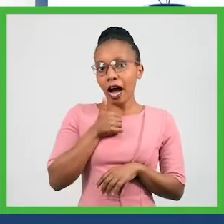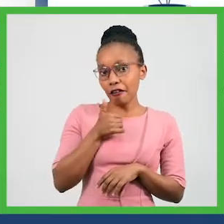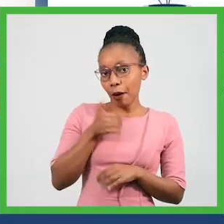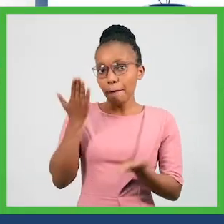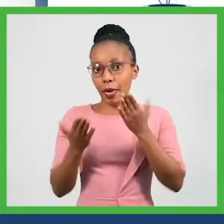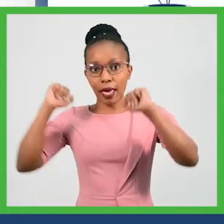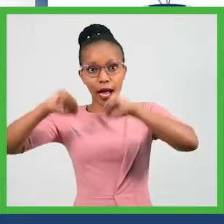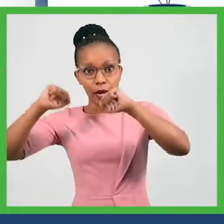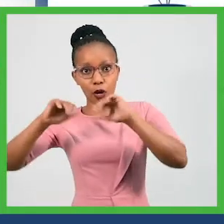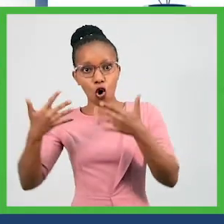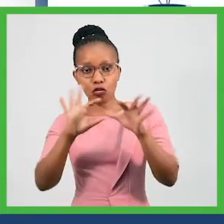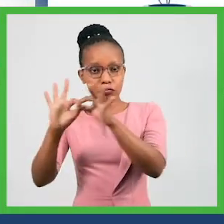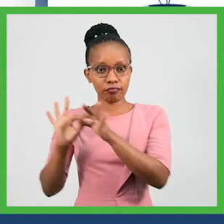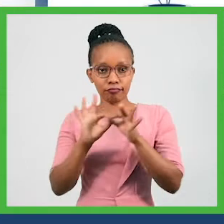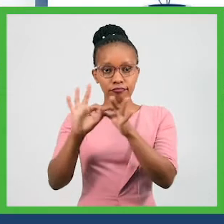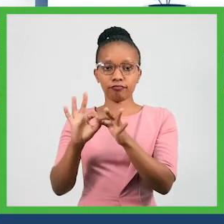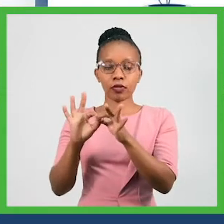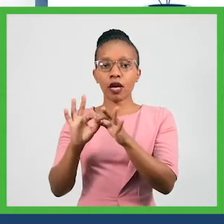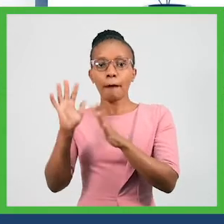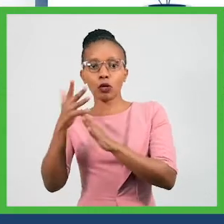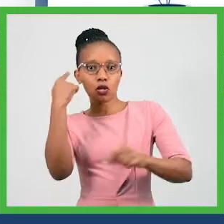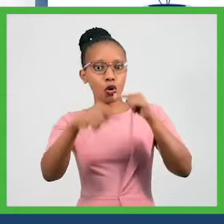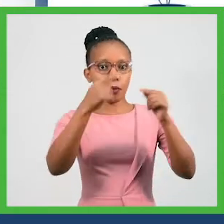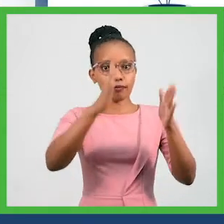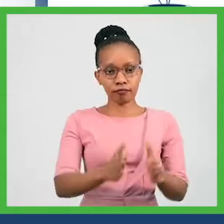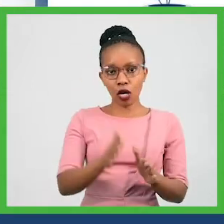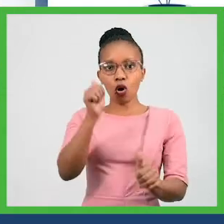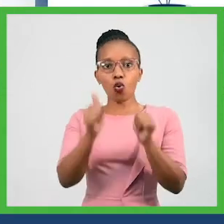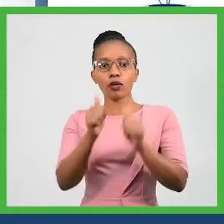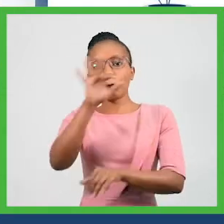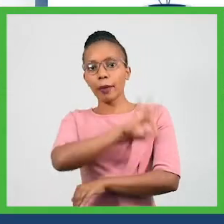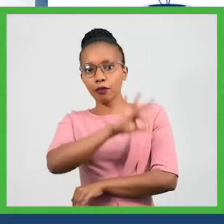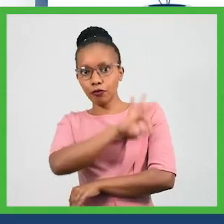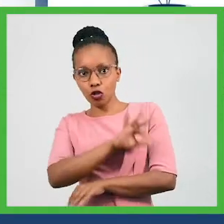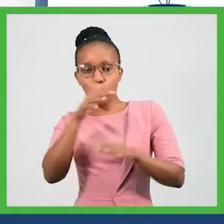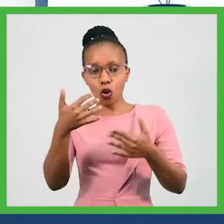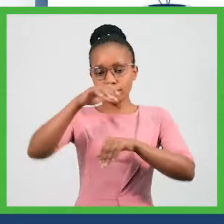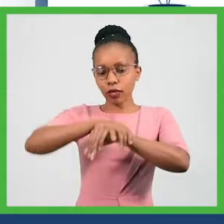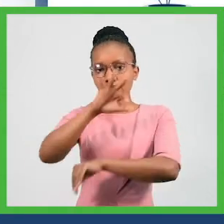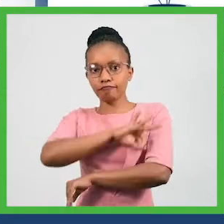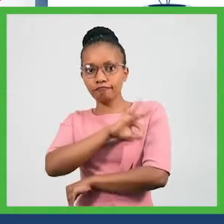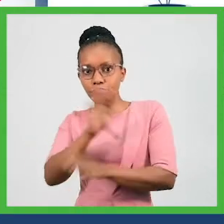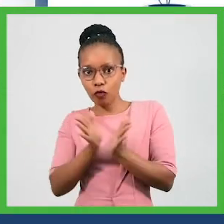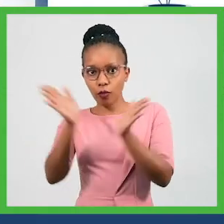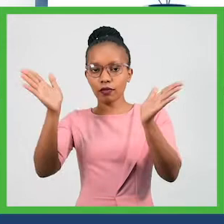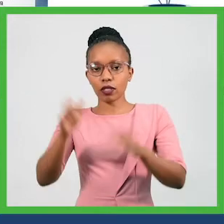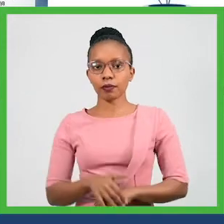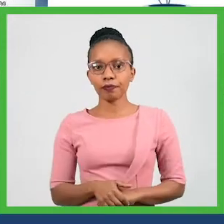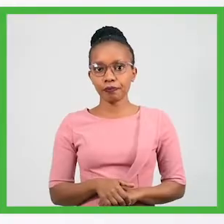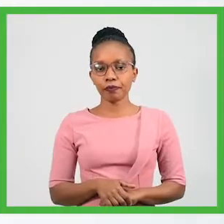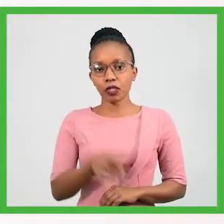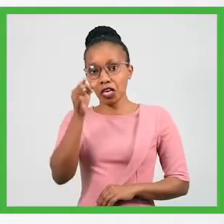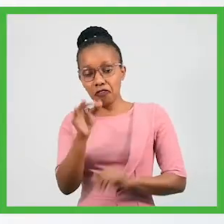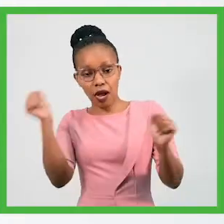where agreements or collaborative practices between competitors can prove beneficial or obtain benefit for the public. In